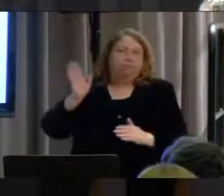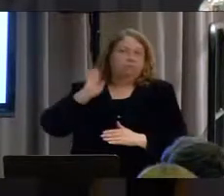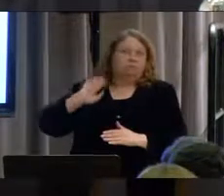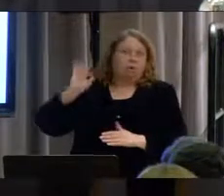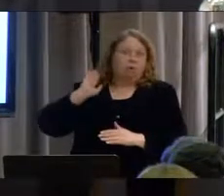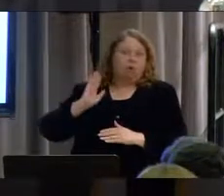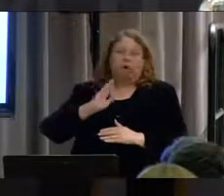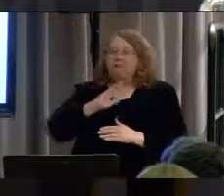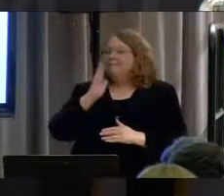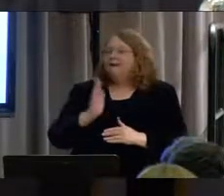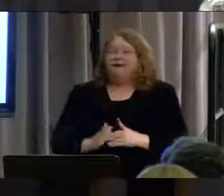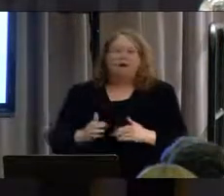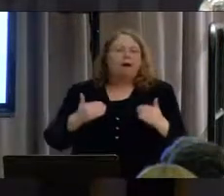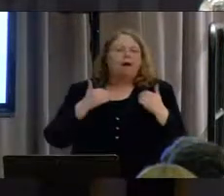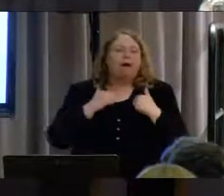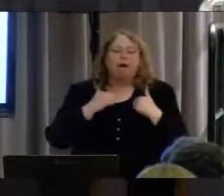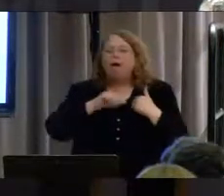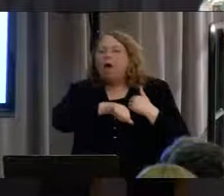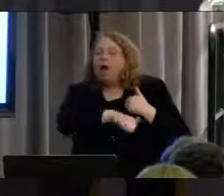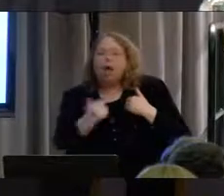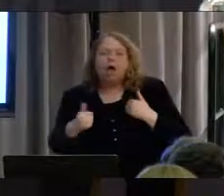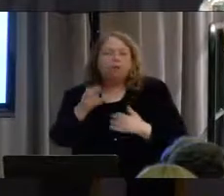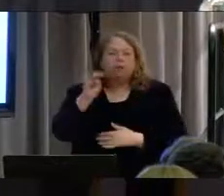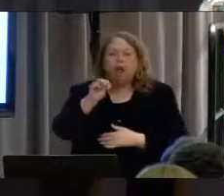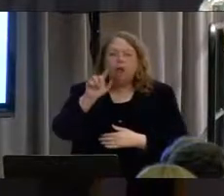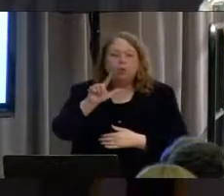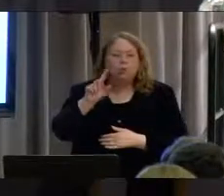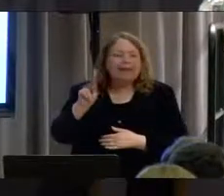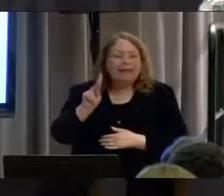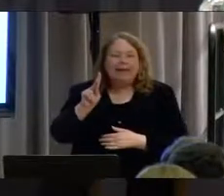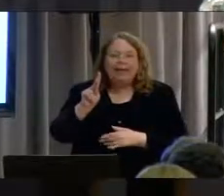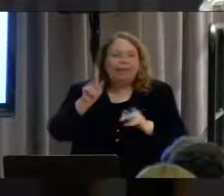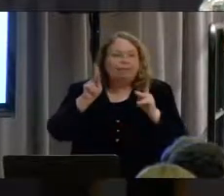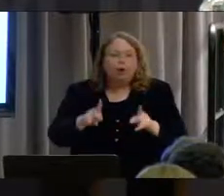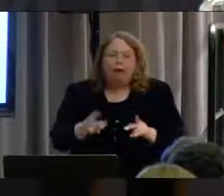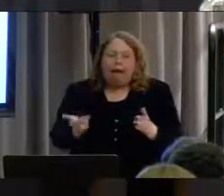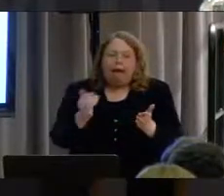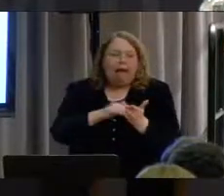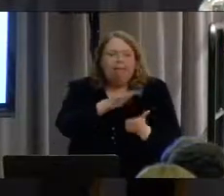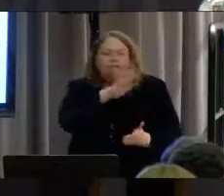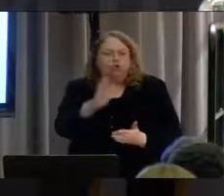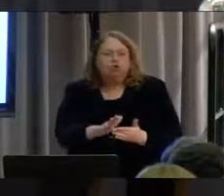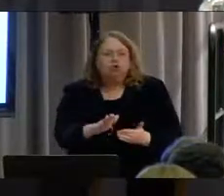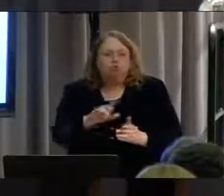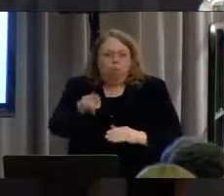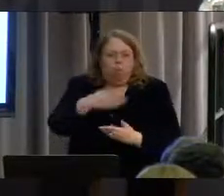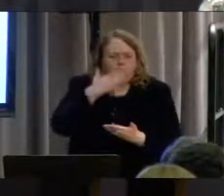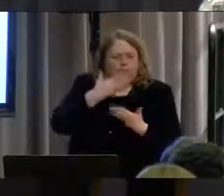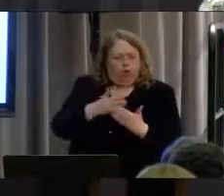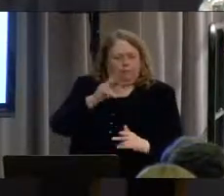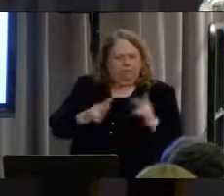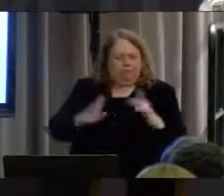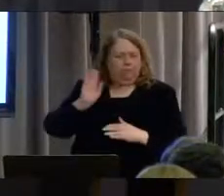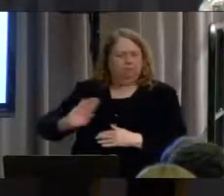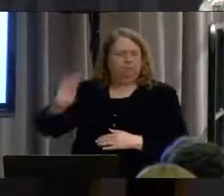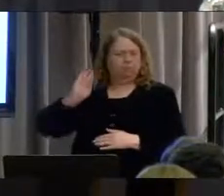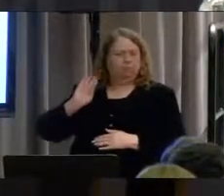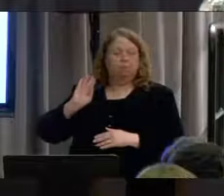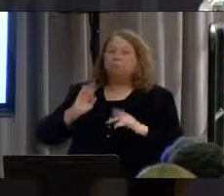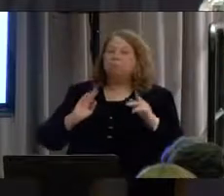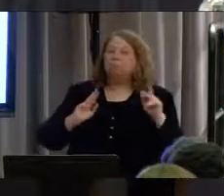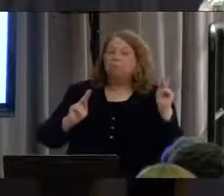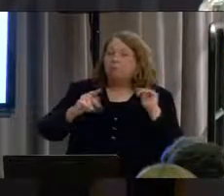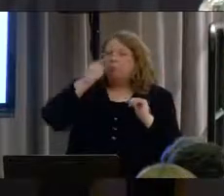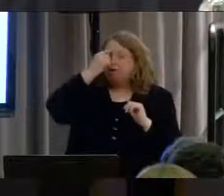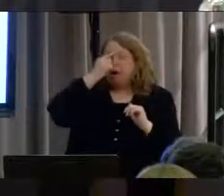We're never going to have another Martin Luther King, right? Nobody's ever... Well, people thought that before he arose. That can